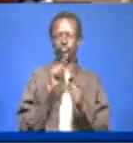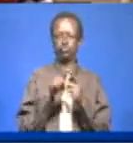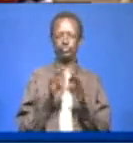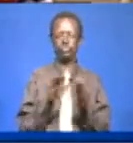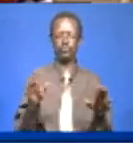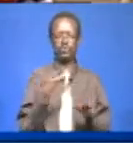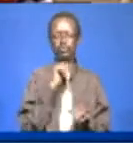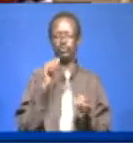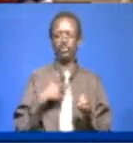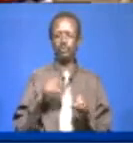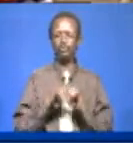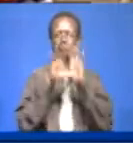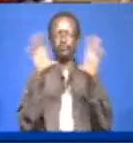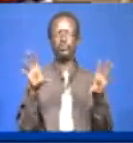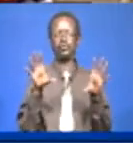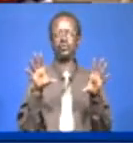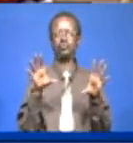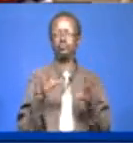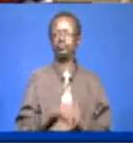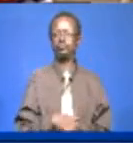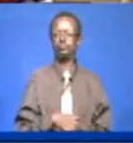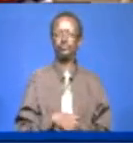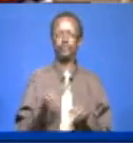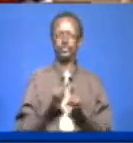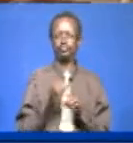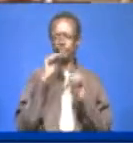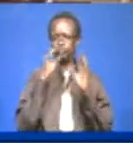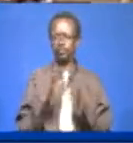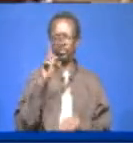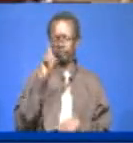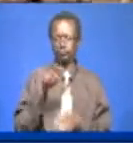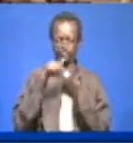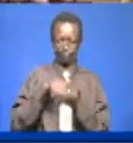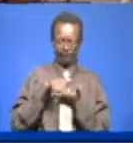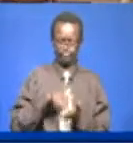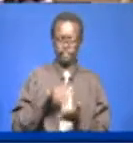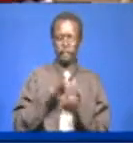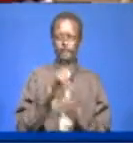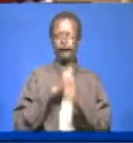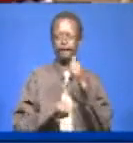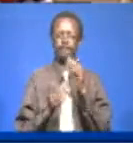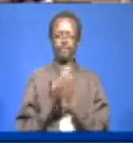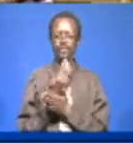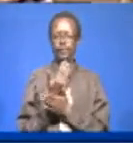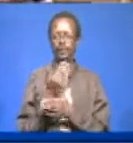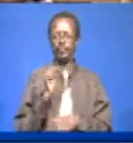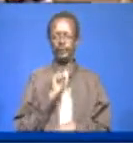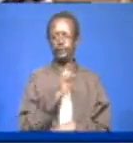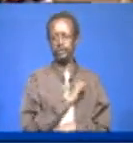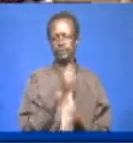accounts. Madam Speaker, we must emphasize that under this new Senate, now that the PIC